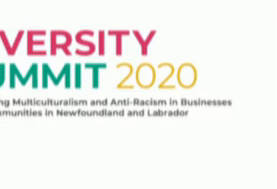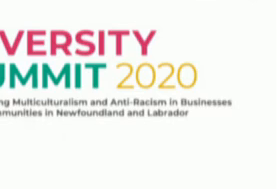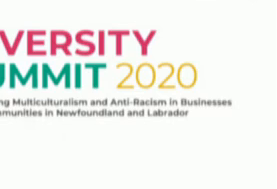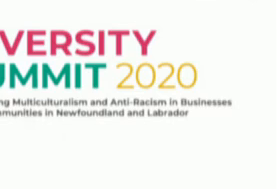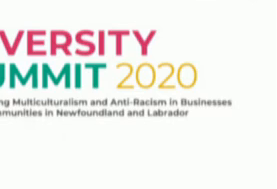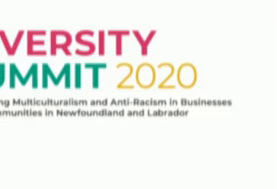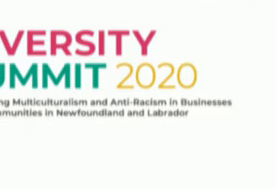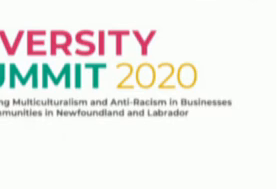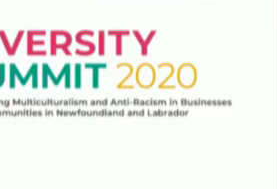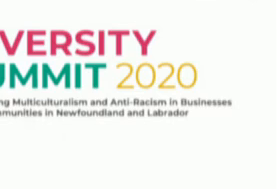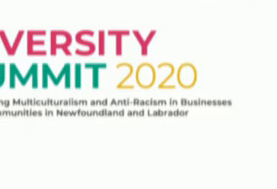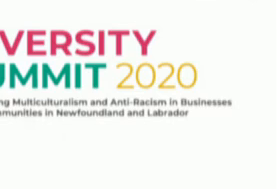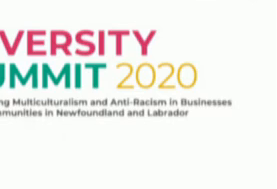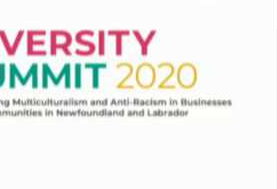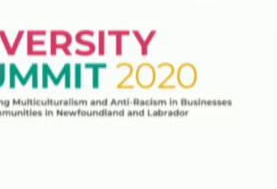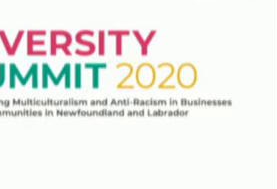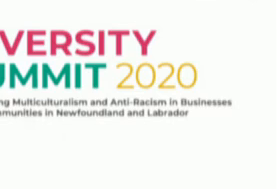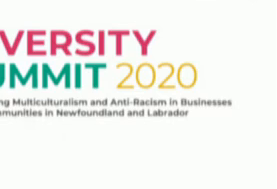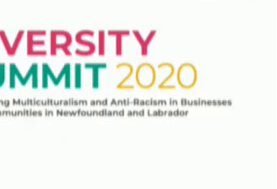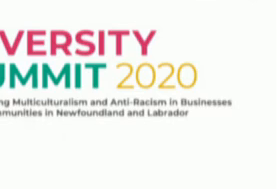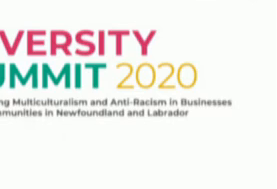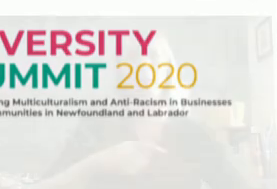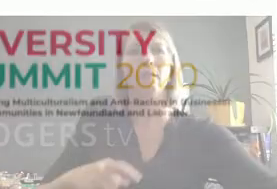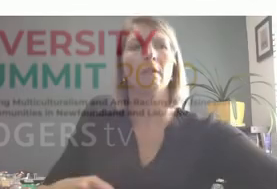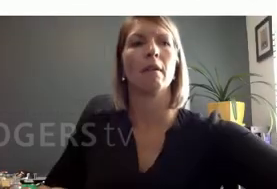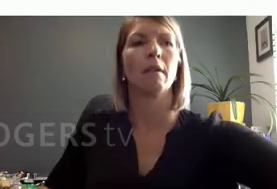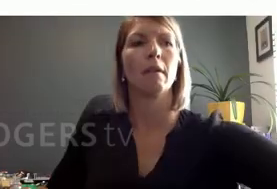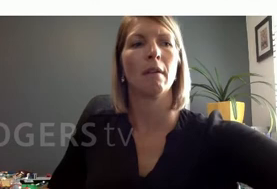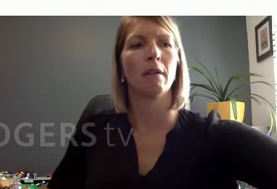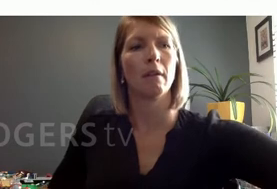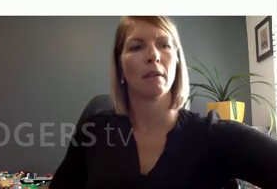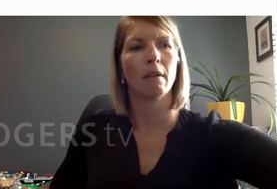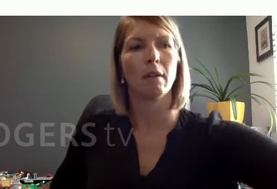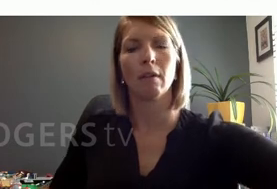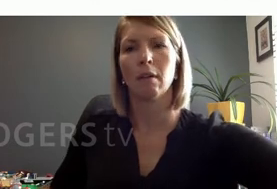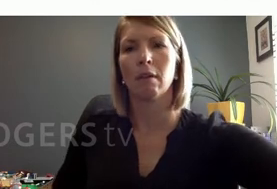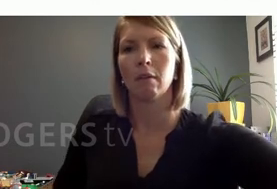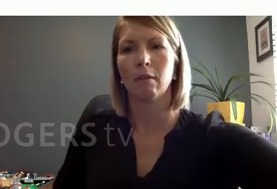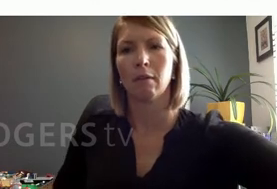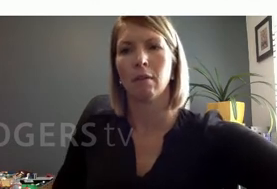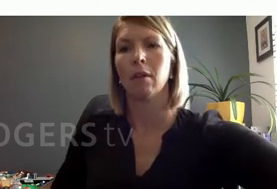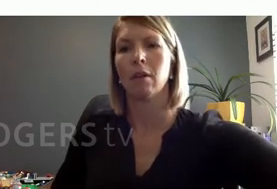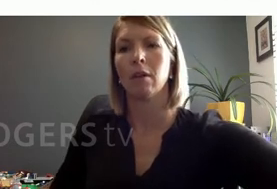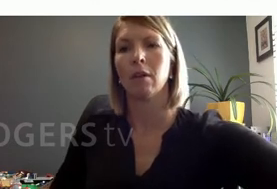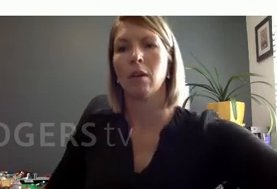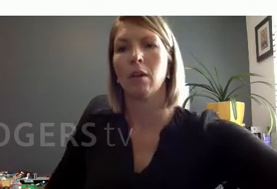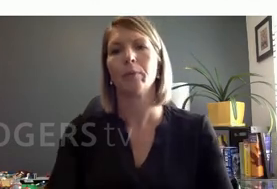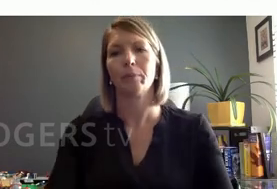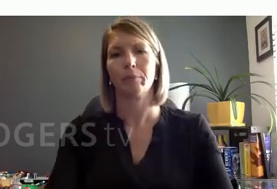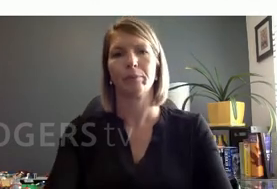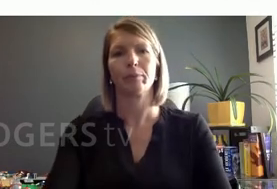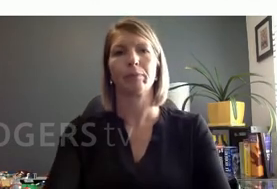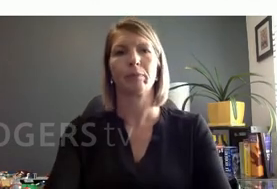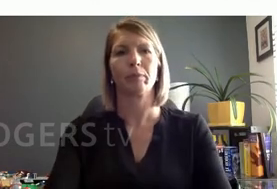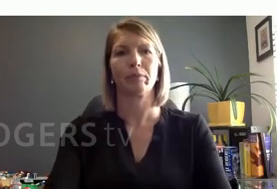because we feel that that's a great age where we can actually engage them in discussions and helping them with